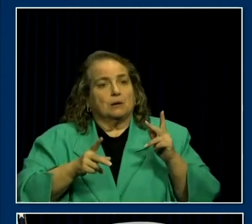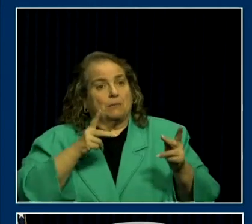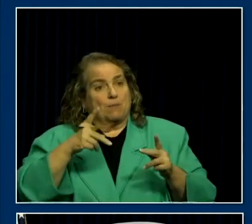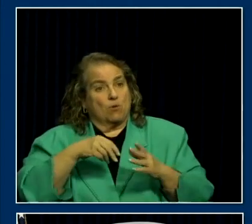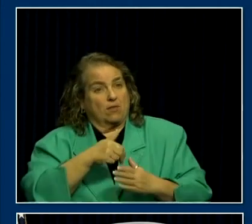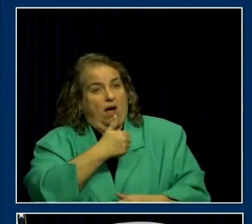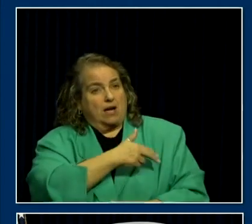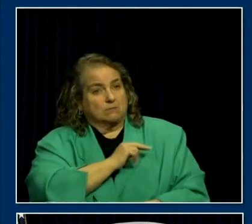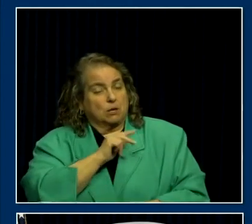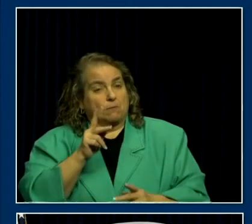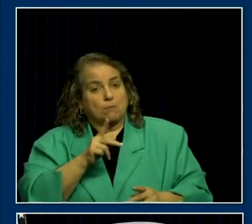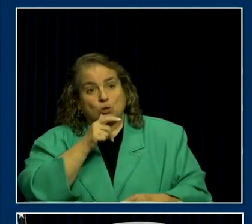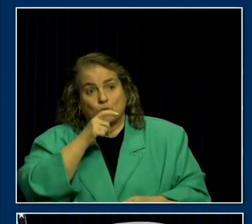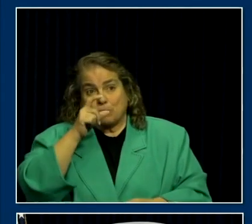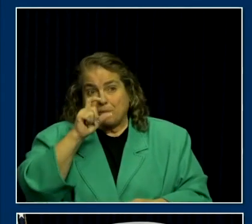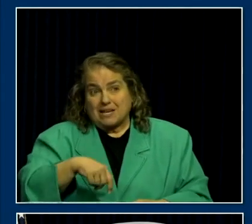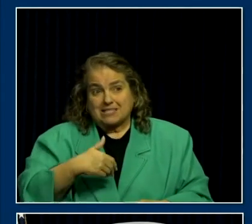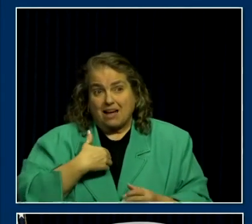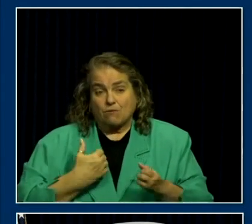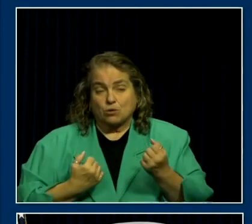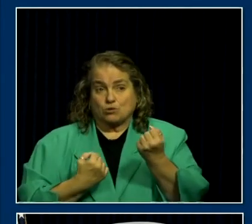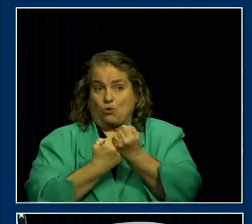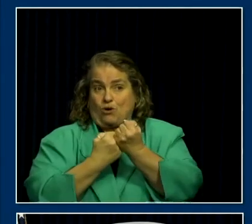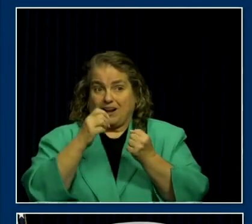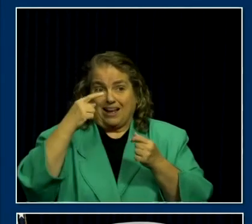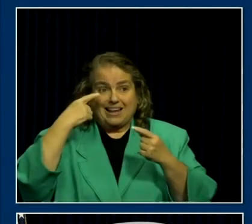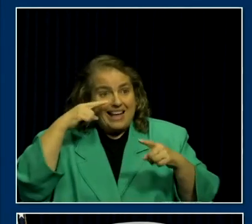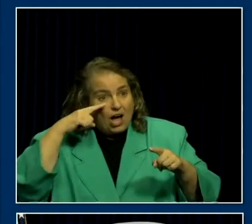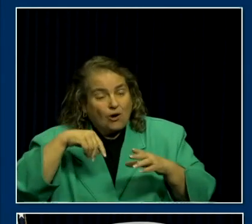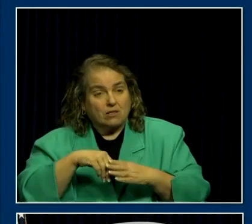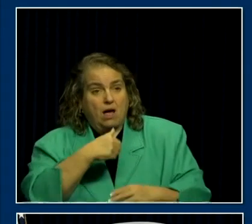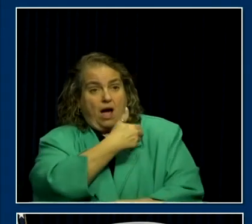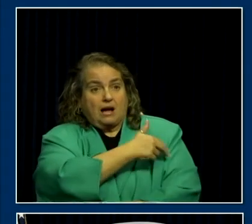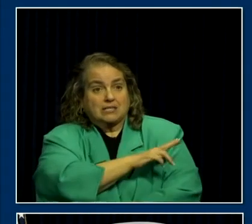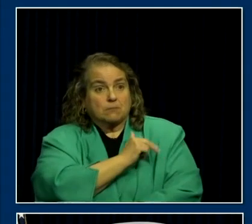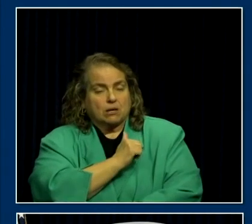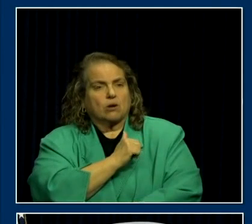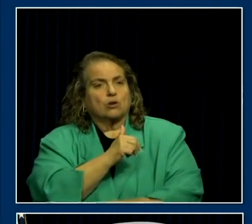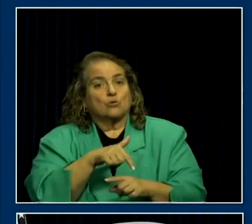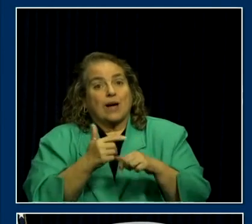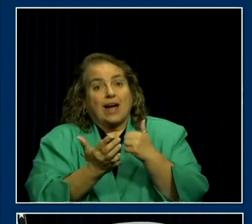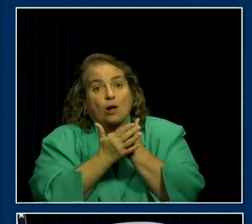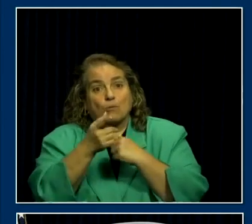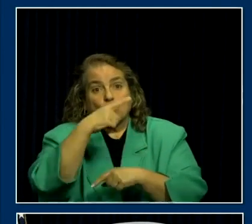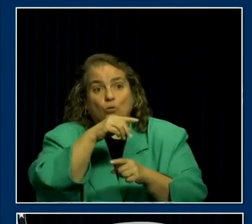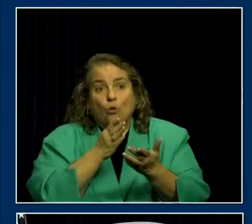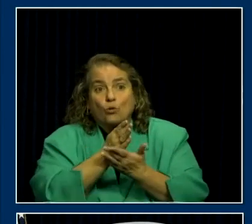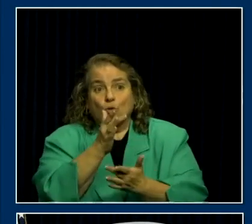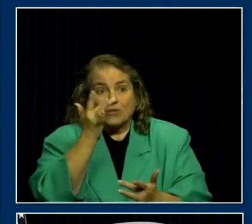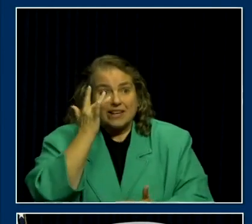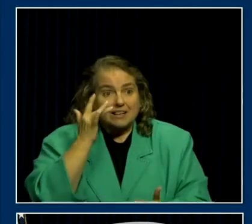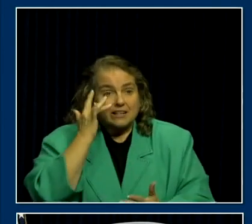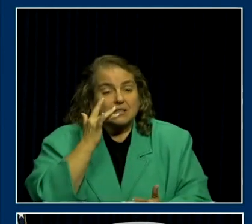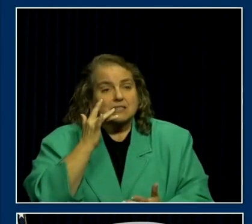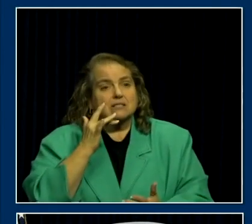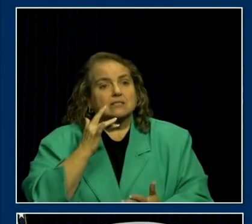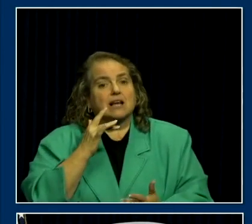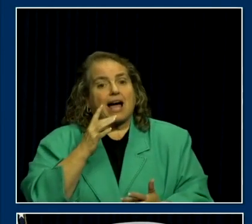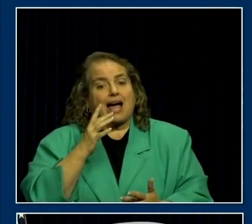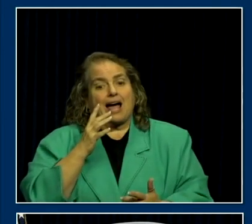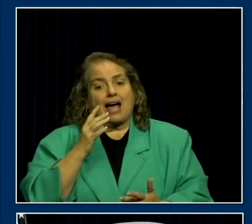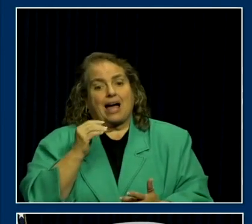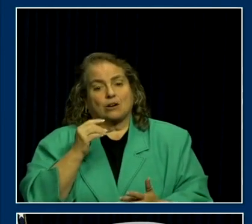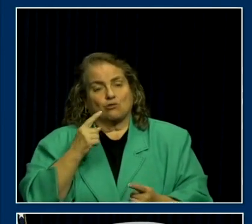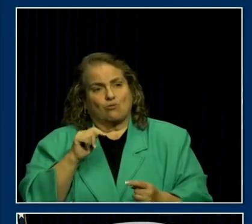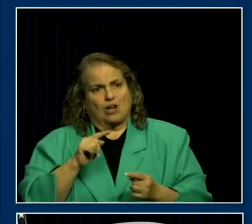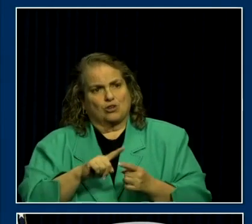is those people who need to have supportive care in the hospital to help you to get through the illness and to be able to augment or